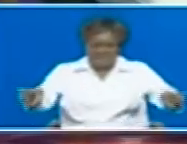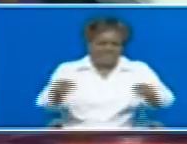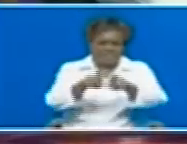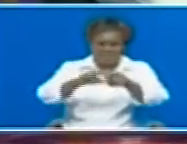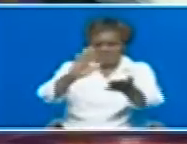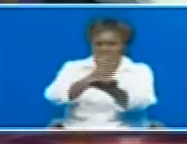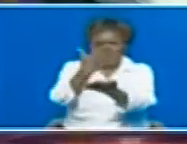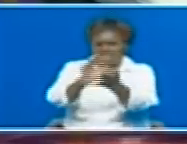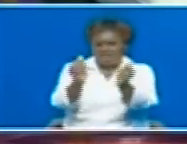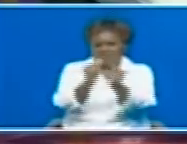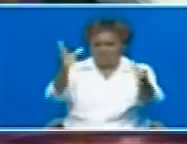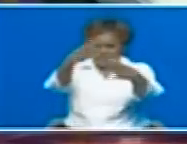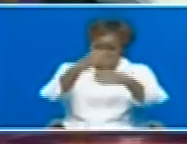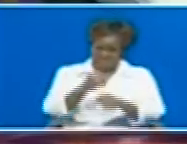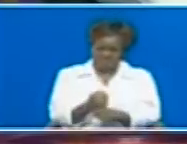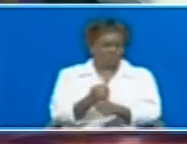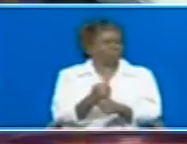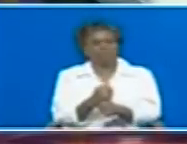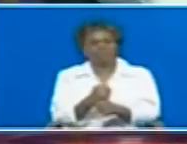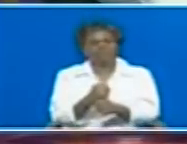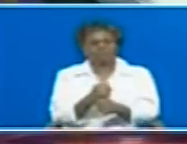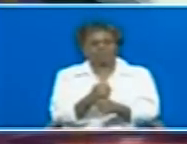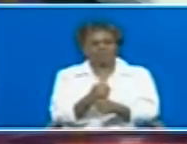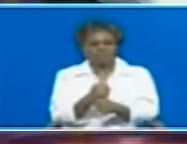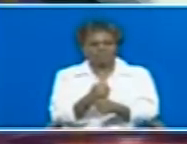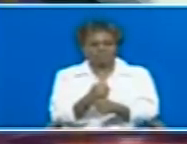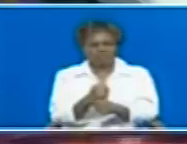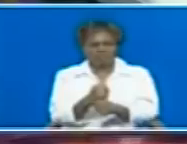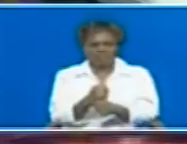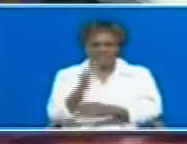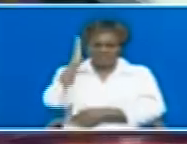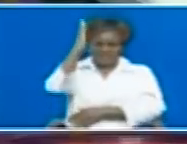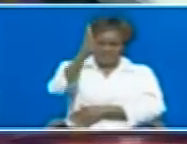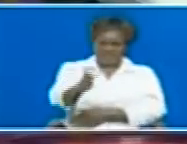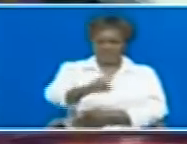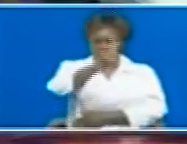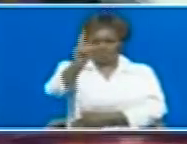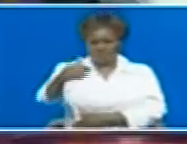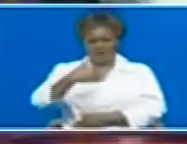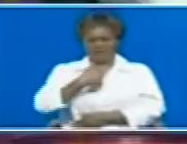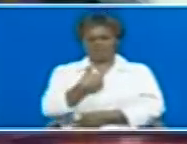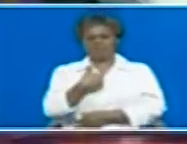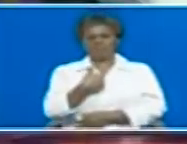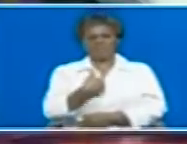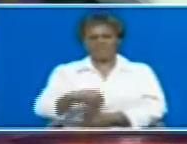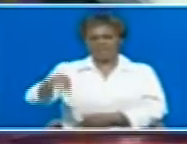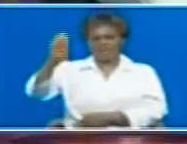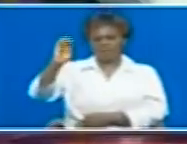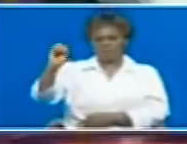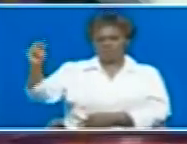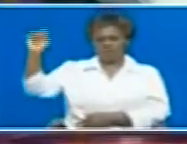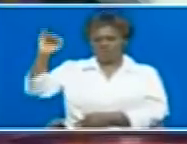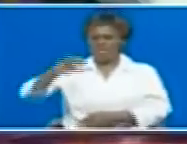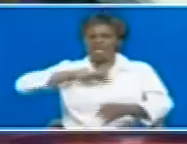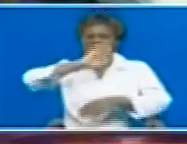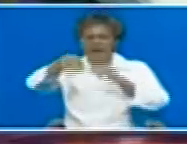he had nominees. How can you prove it? You know, because let's even ask a more direct question. Please ask. A more direct question. Yes. Boniface claims to have